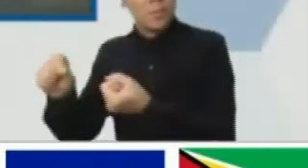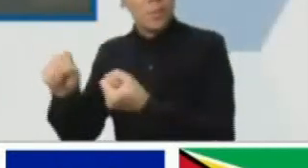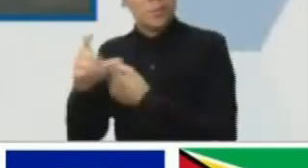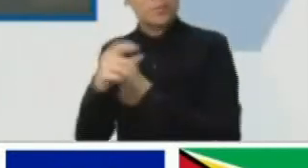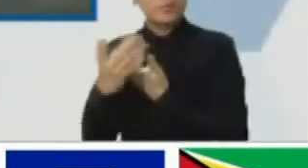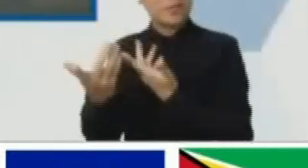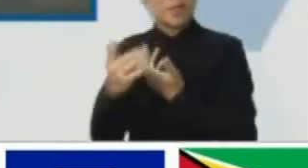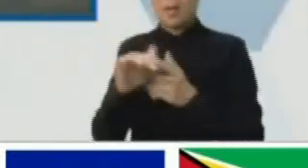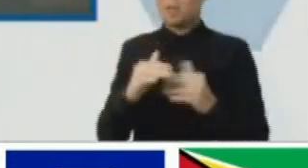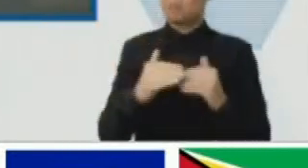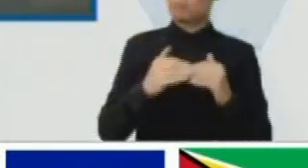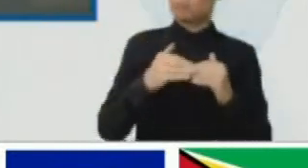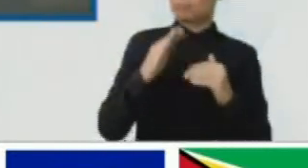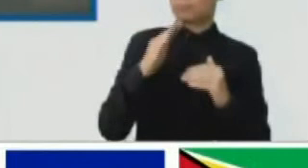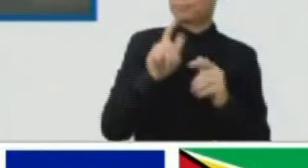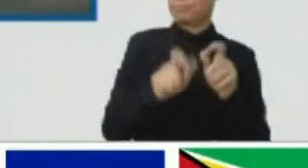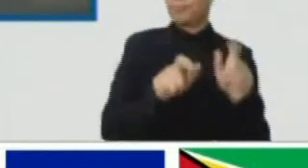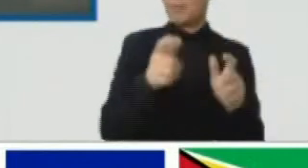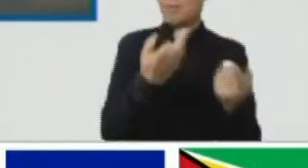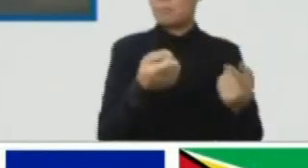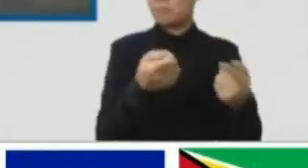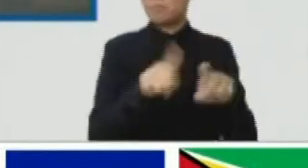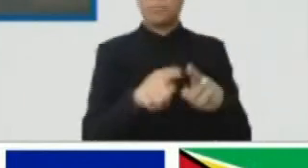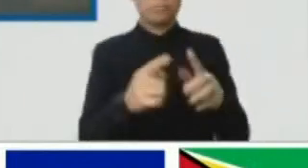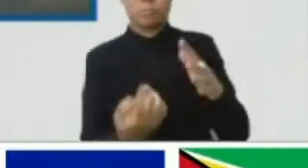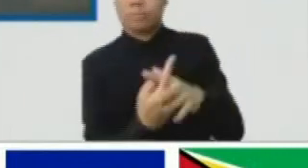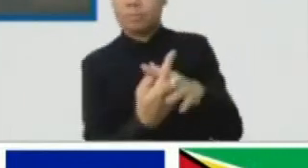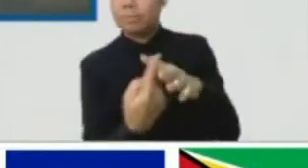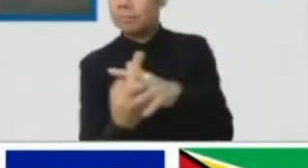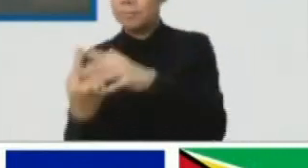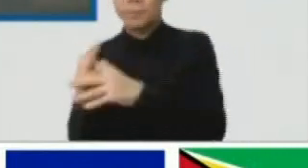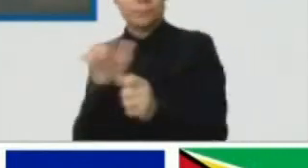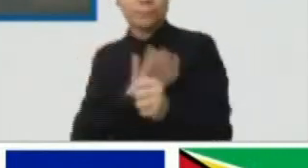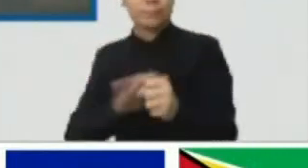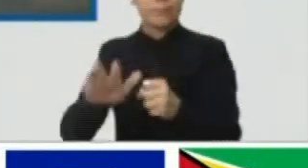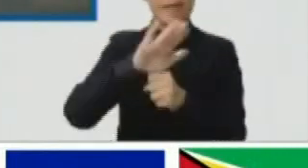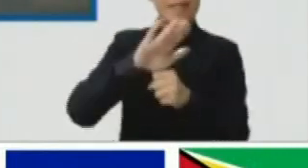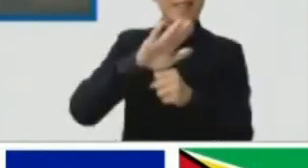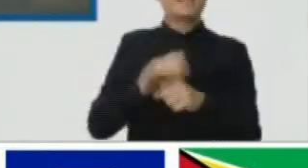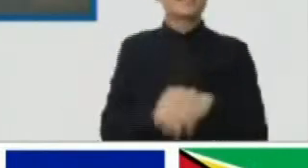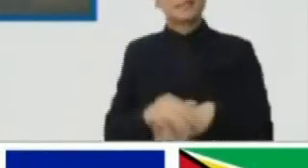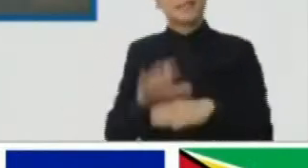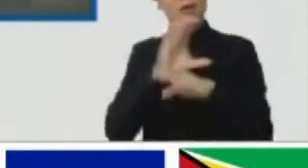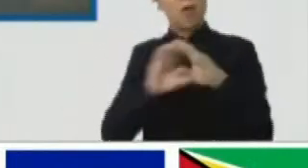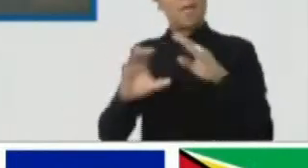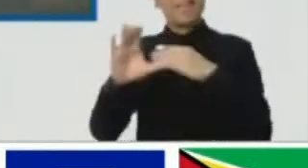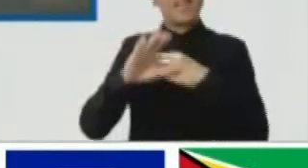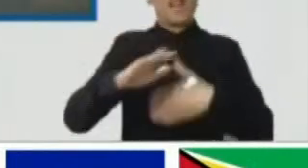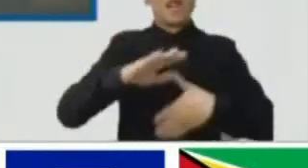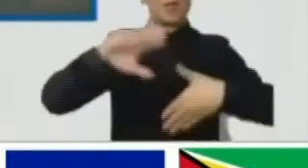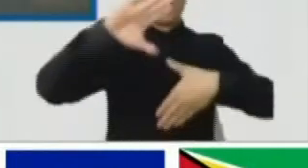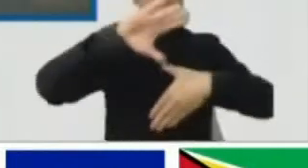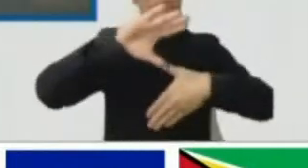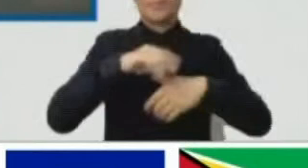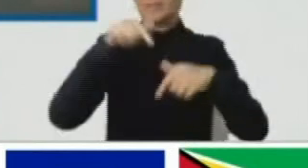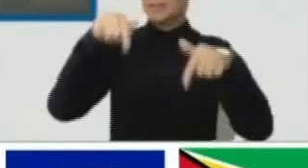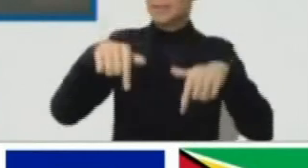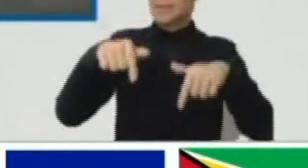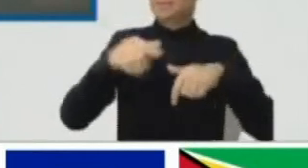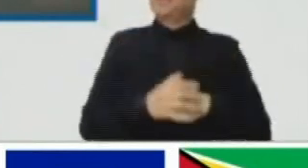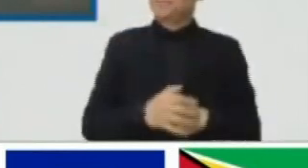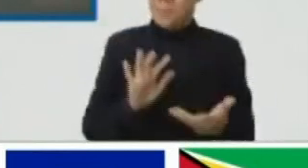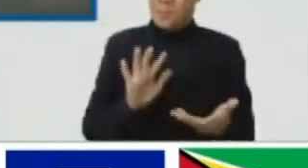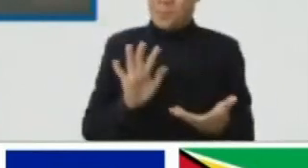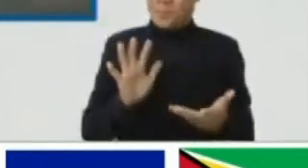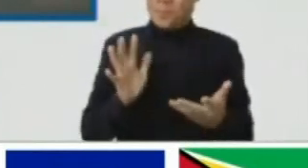varied in nature and origin. Latin America and the Caribbean is a highly exposed region. Devastating